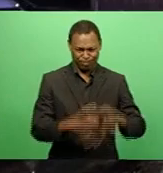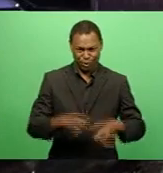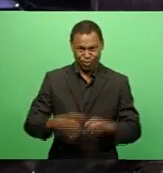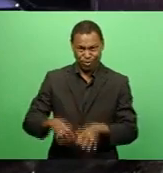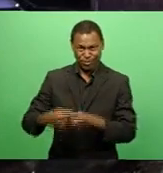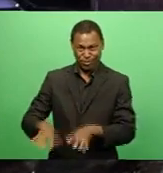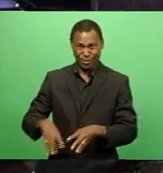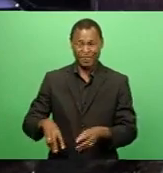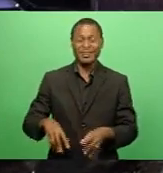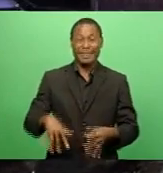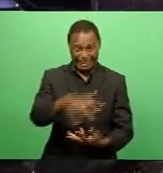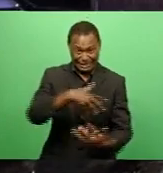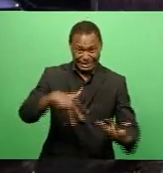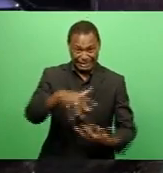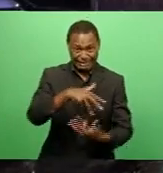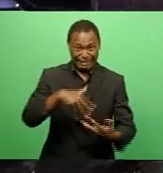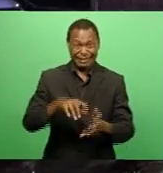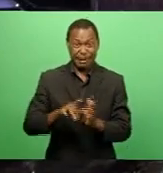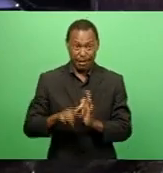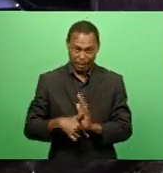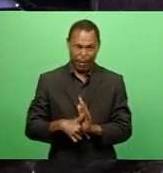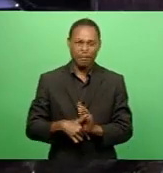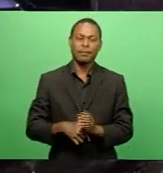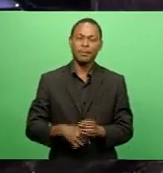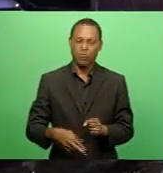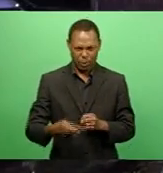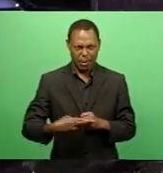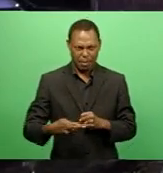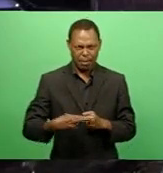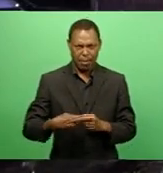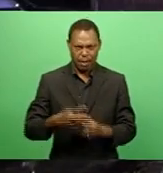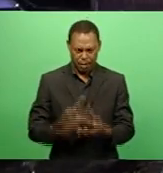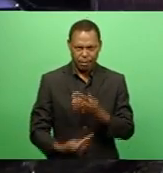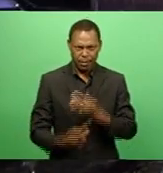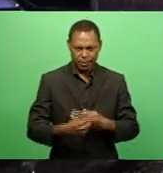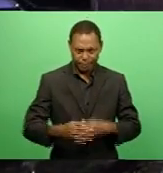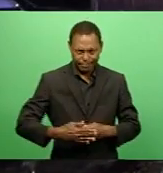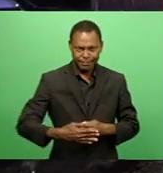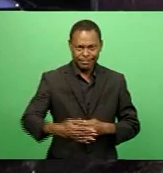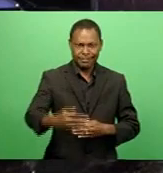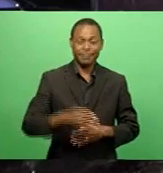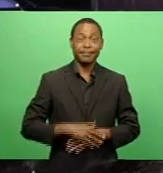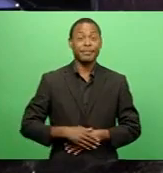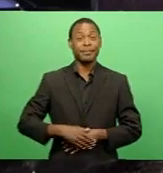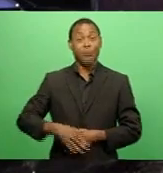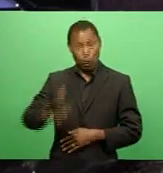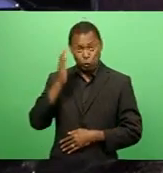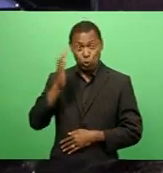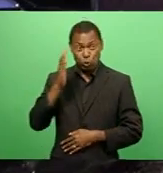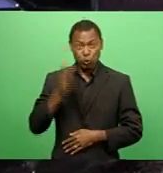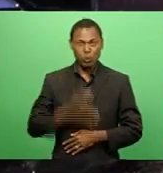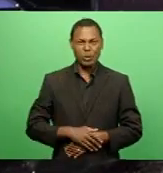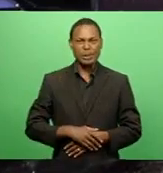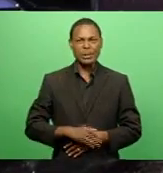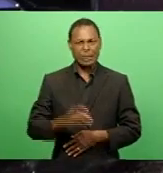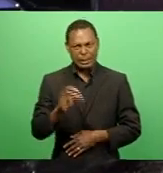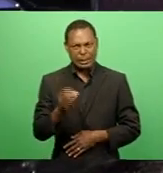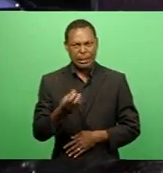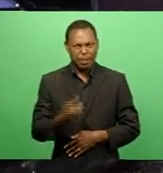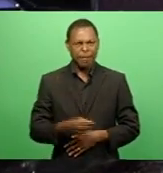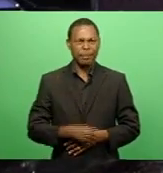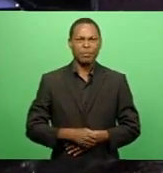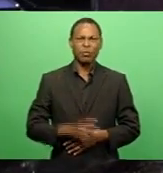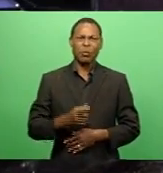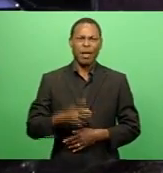the cyclones, that's still being restored at the moment. Onto schools, there are some schools which are still holding classes in